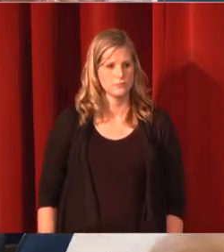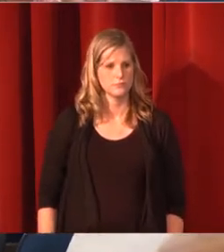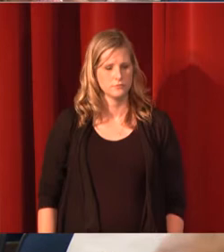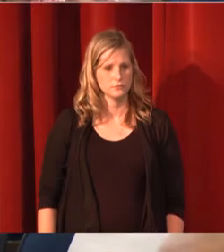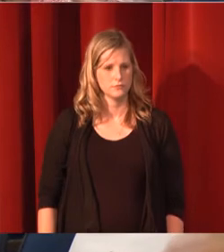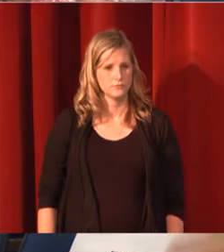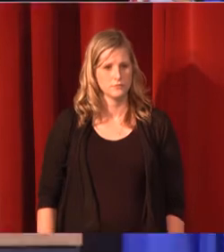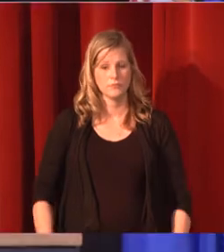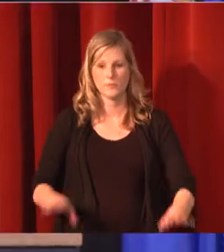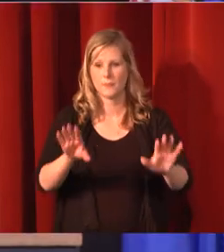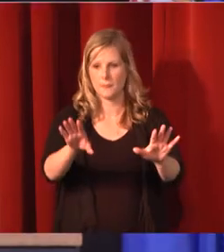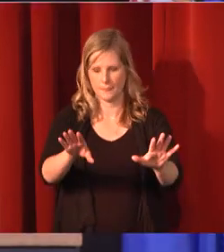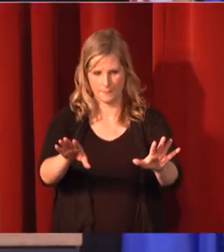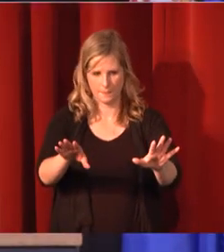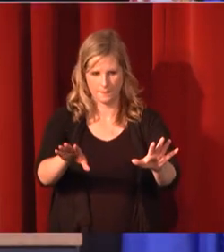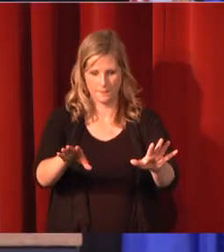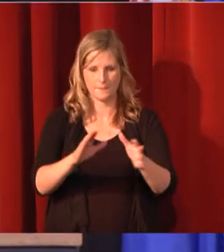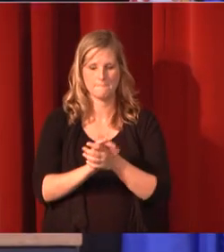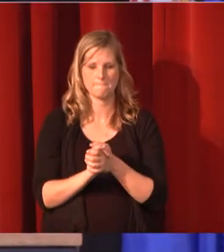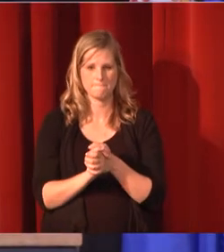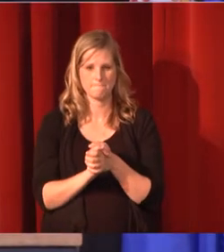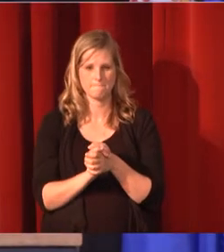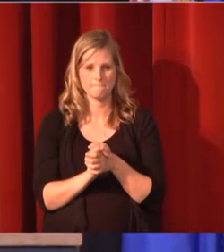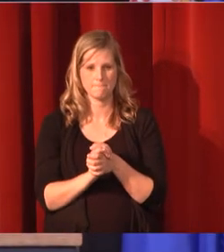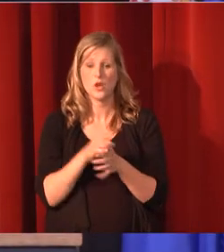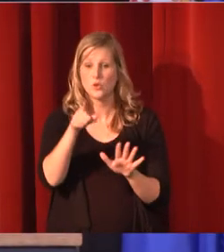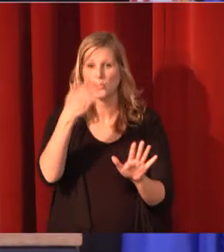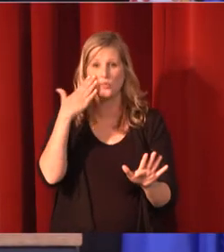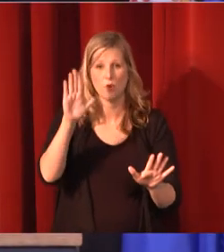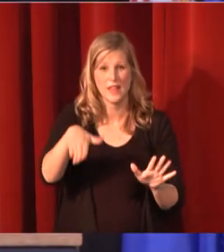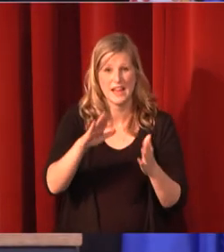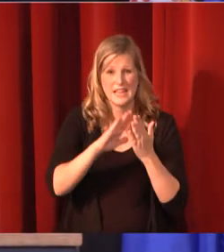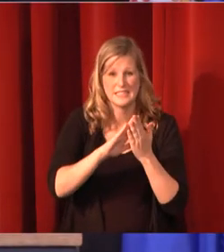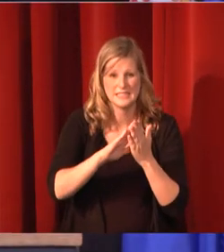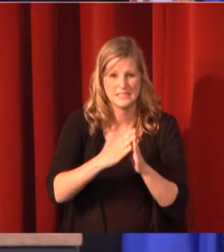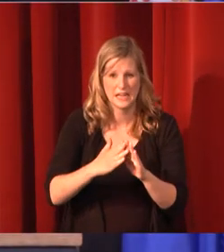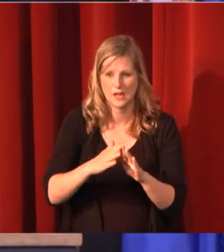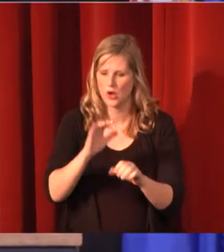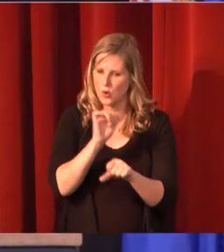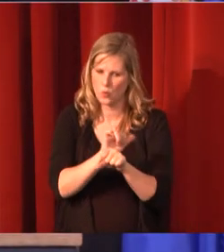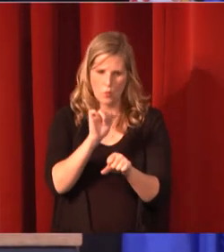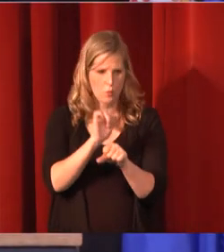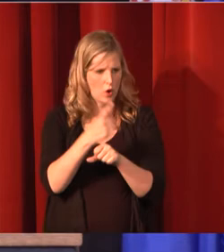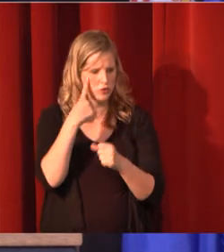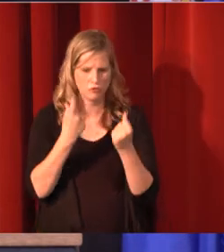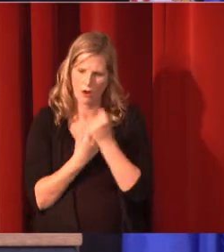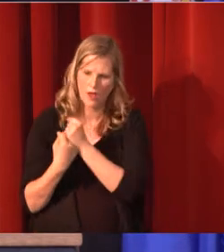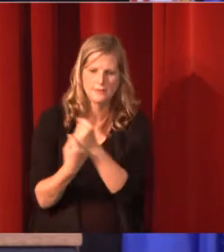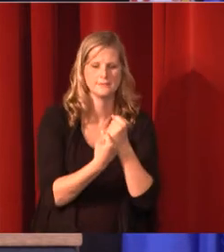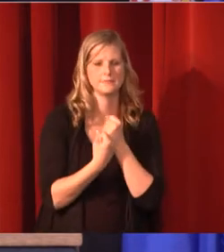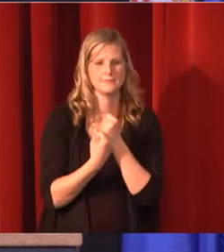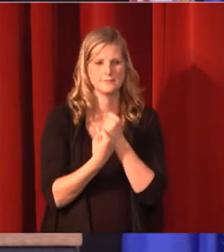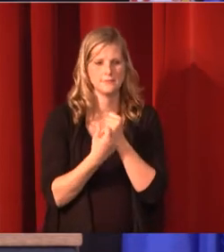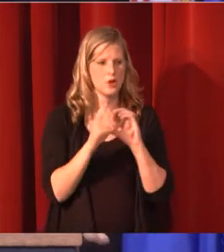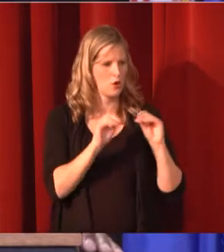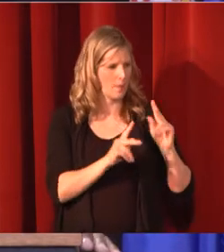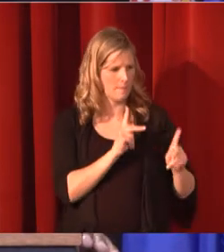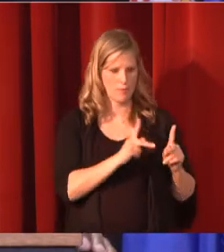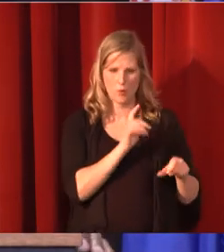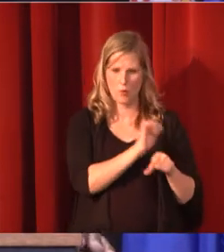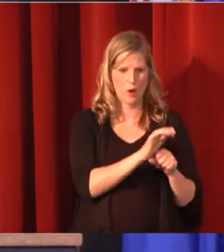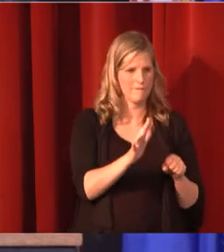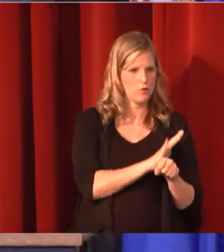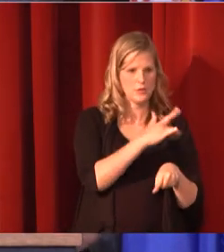and you know that in a city that works for all of us no one who works full-time